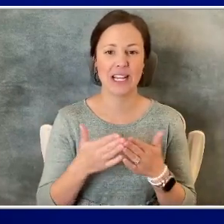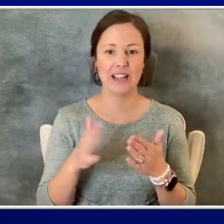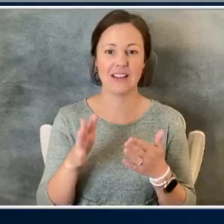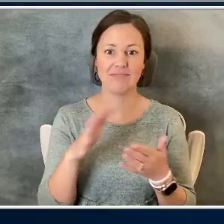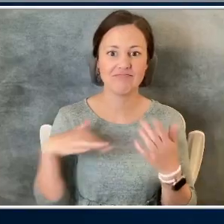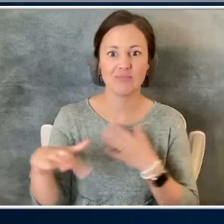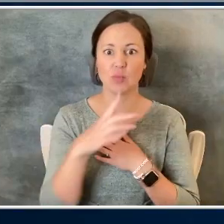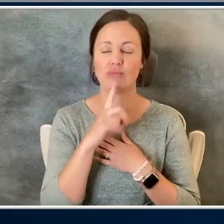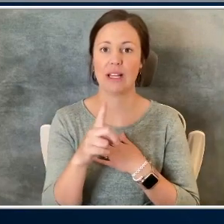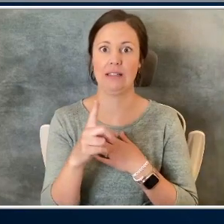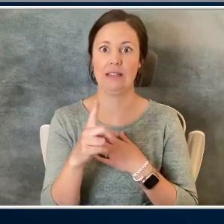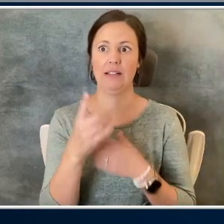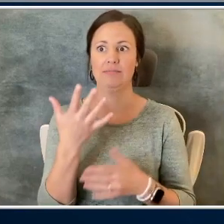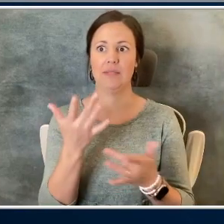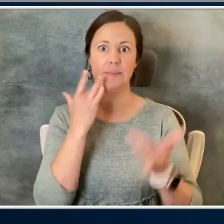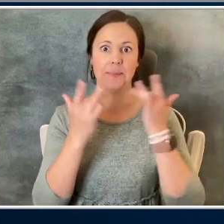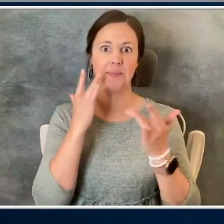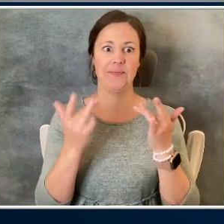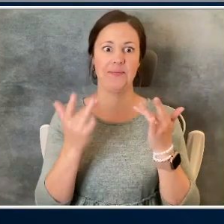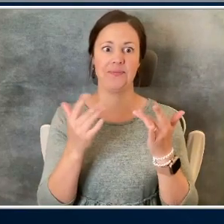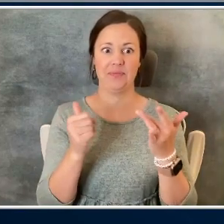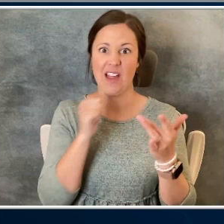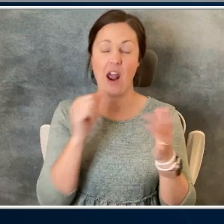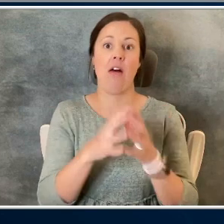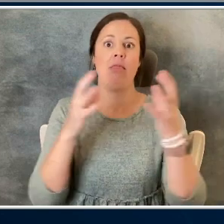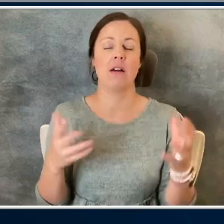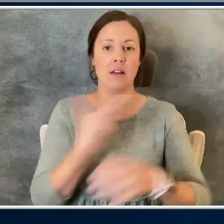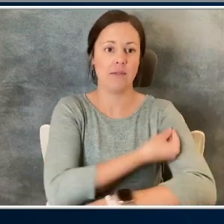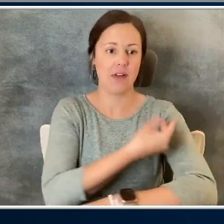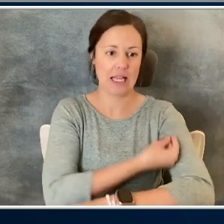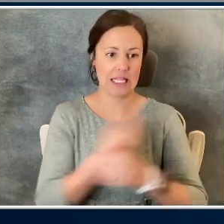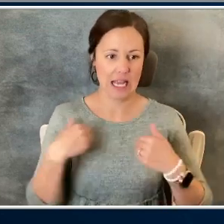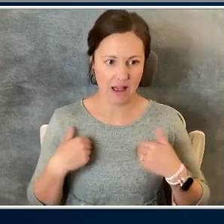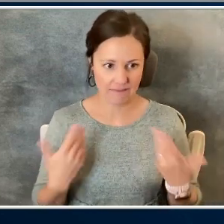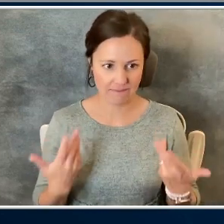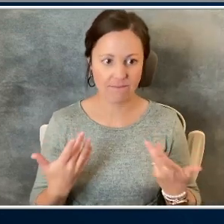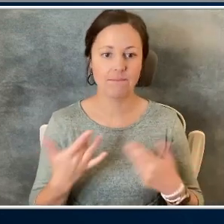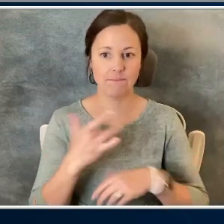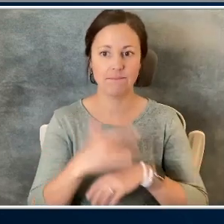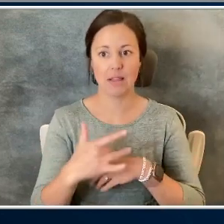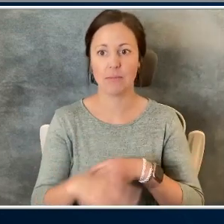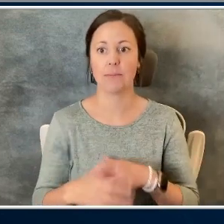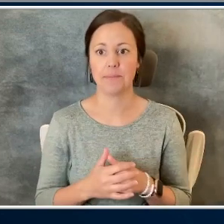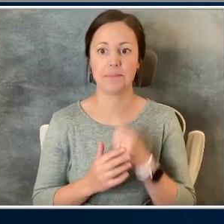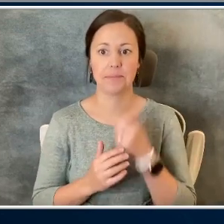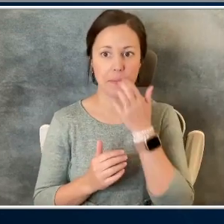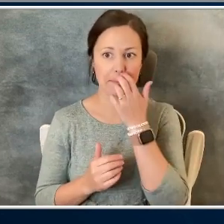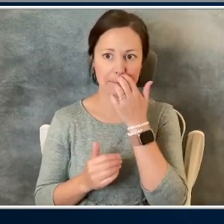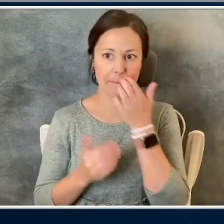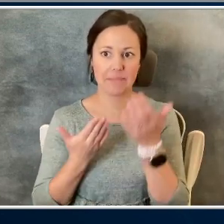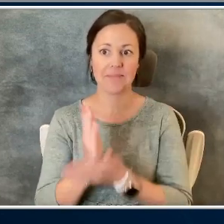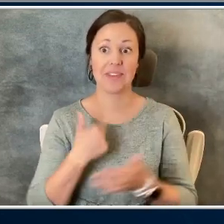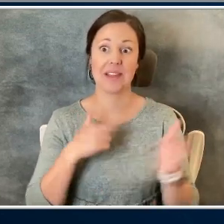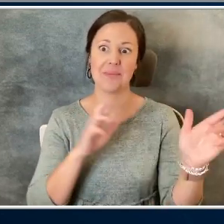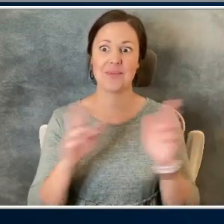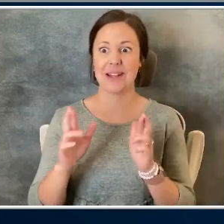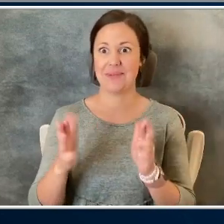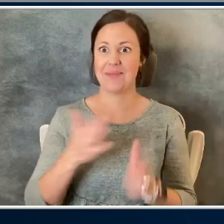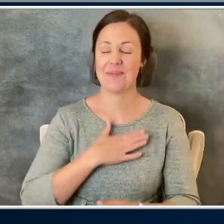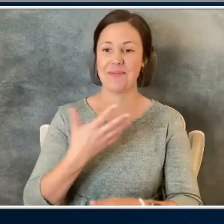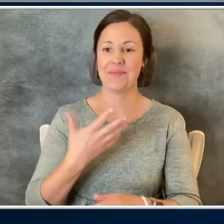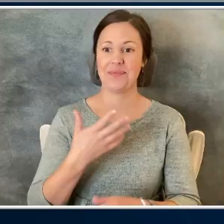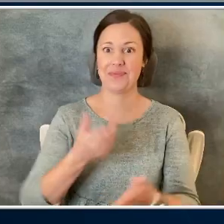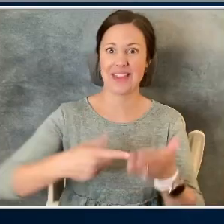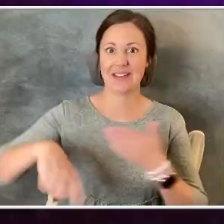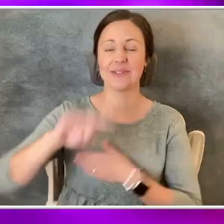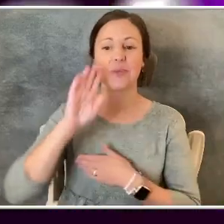vaccine going around, in addition to those other systems issues as well. All right, well, I look forward to getting mine next week. Yeah, So for we sure. know many of you